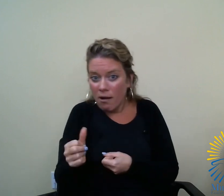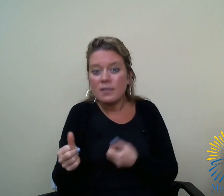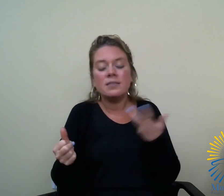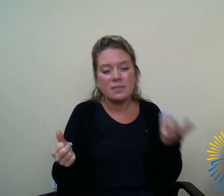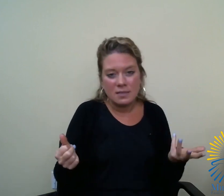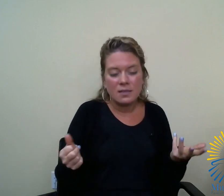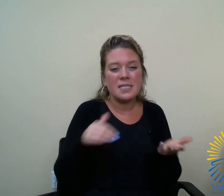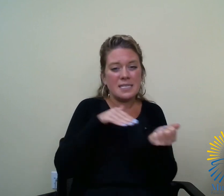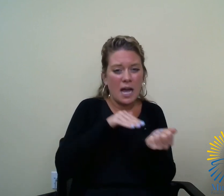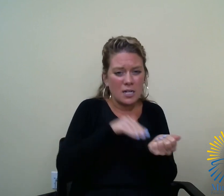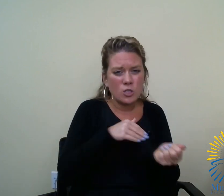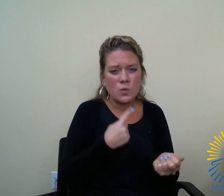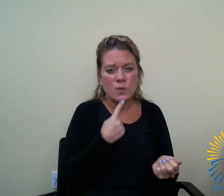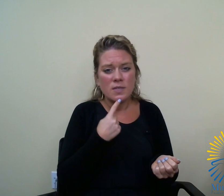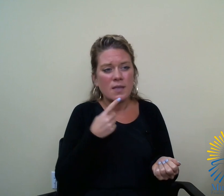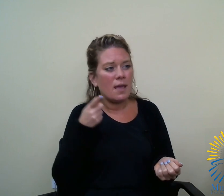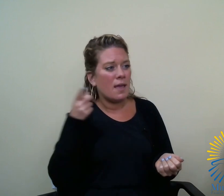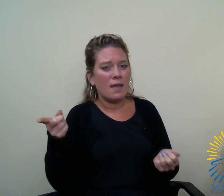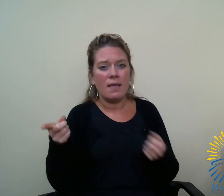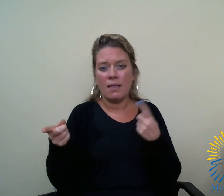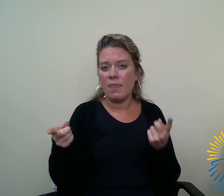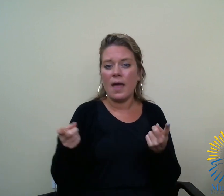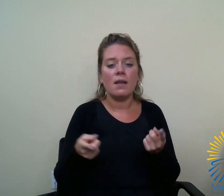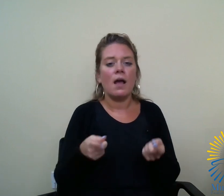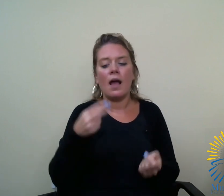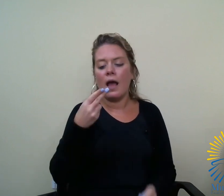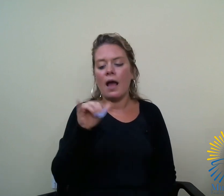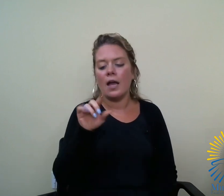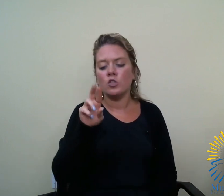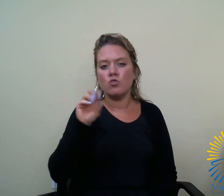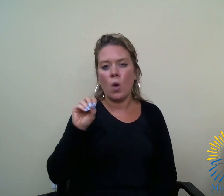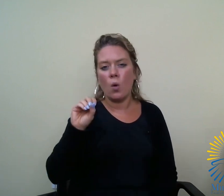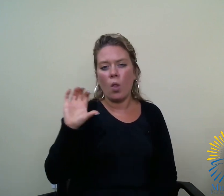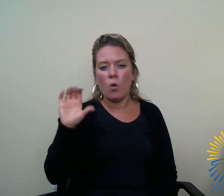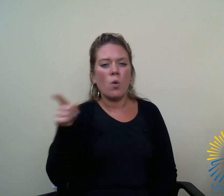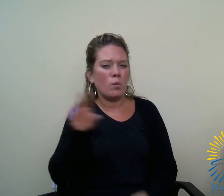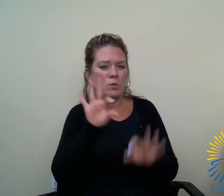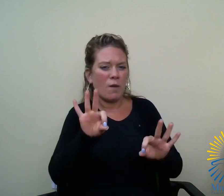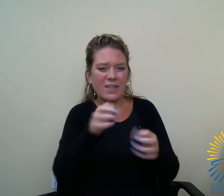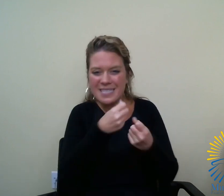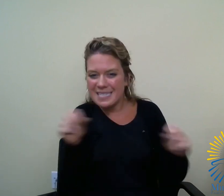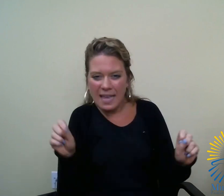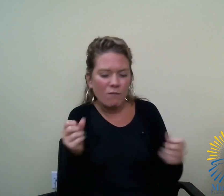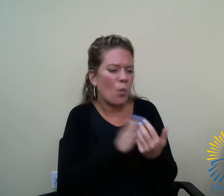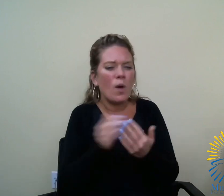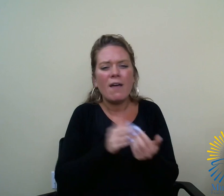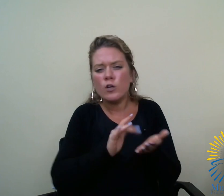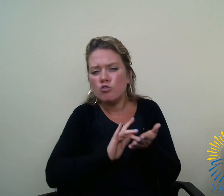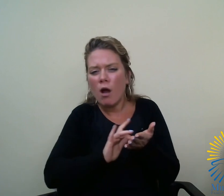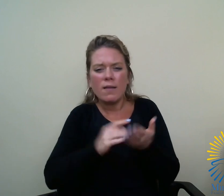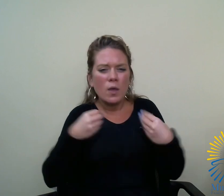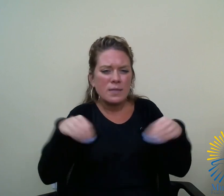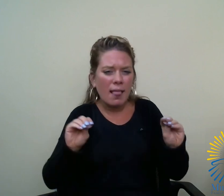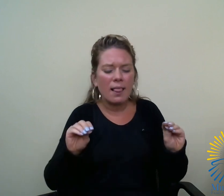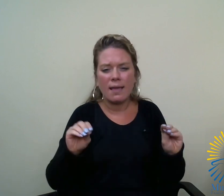out. There were doctors that were saying like hydroquinone was perfectly safe, right? Or whatever drug they were peddling, whatever thing it was that